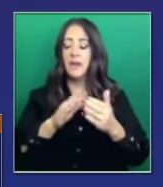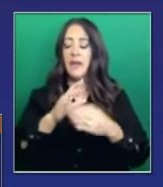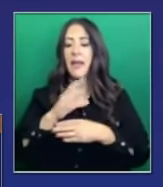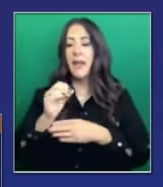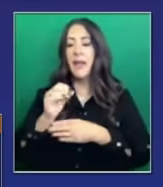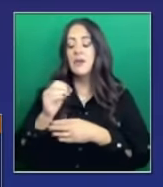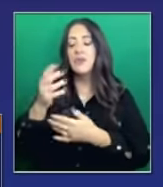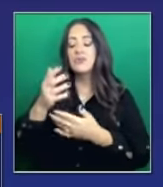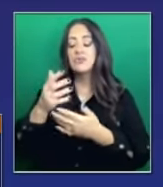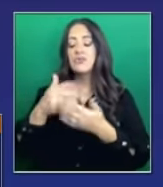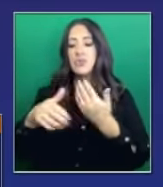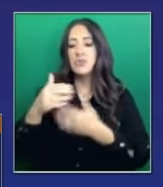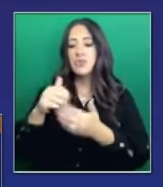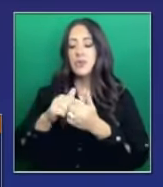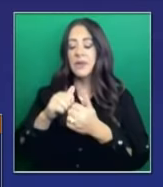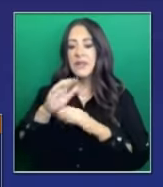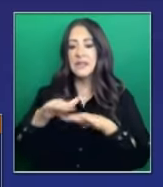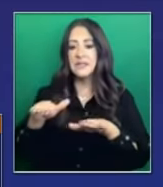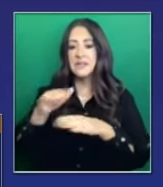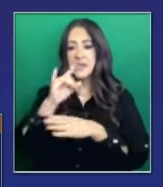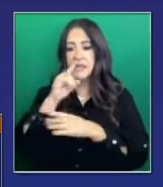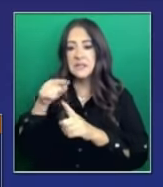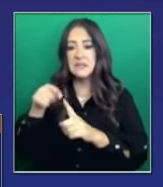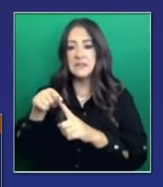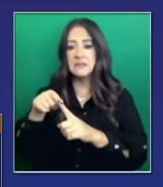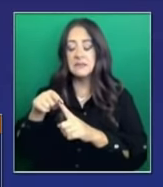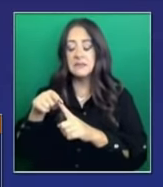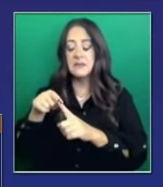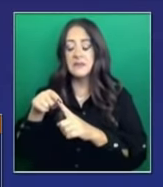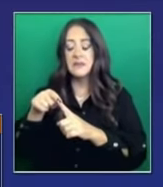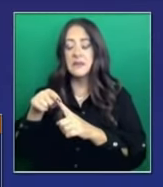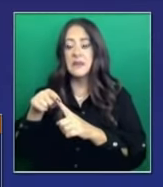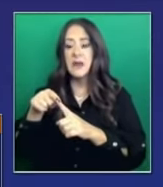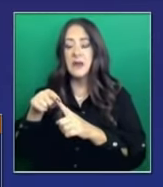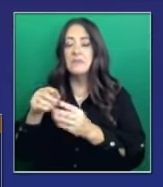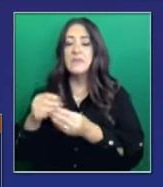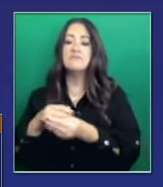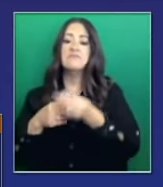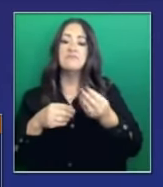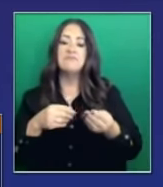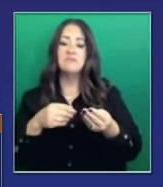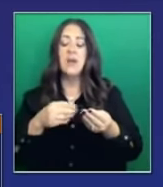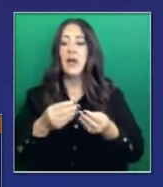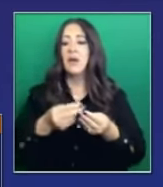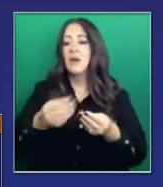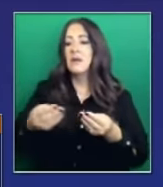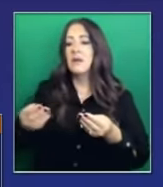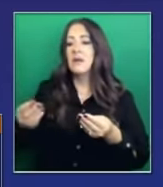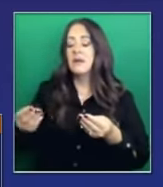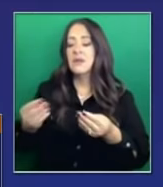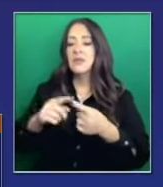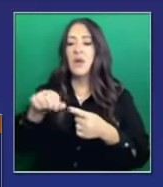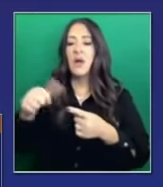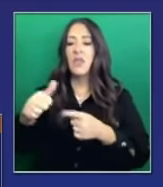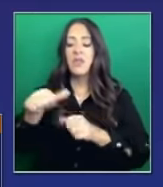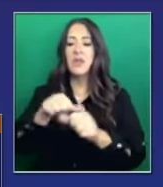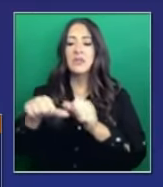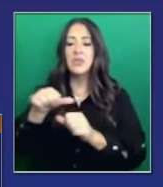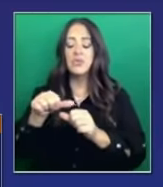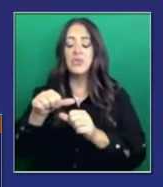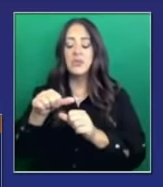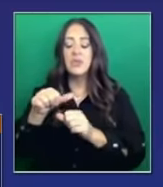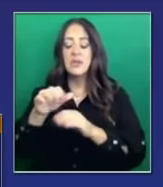not just kids transmitting COVID to other children and other kids, but the impacts of adults, caregivers,